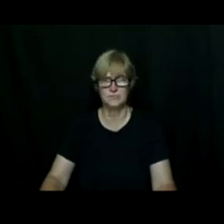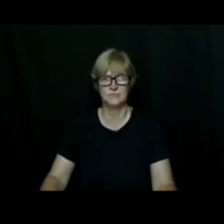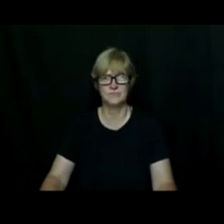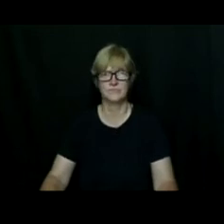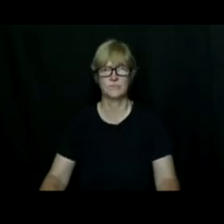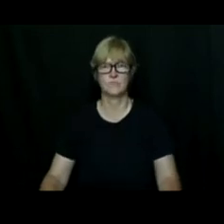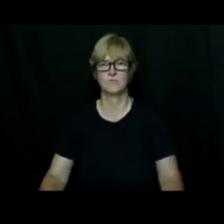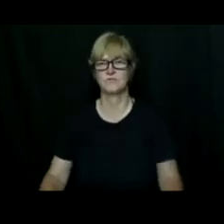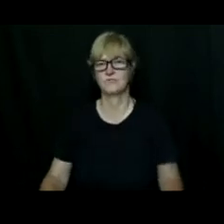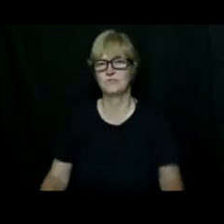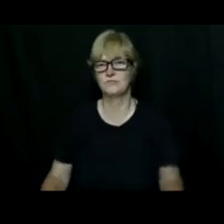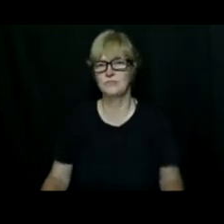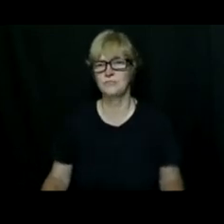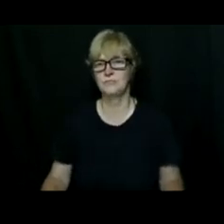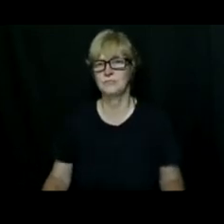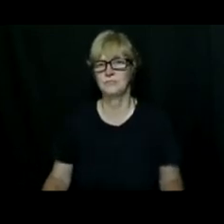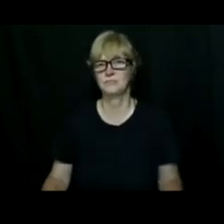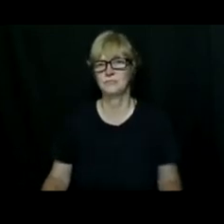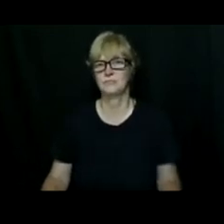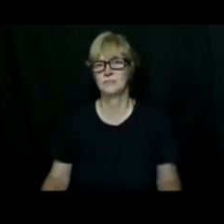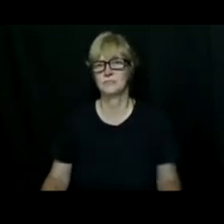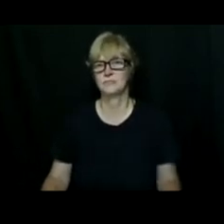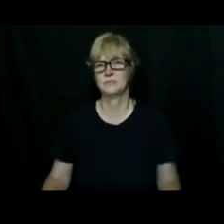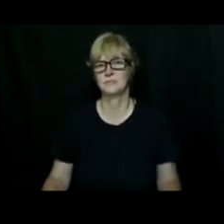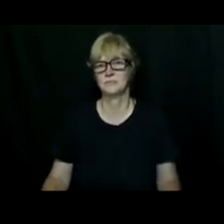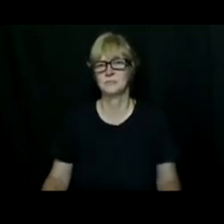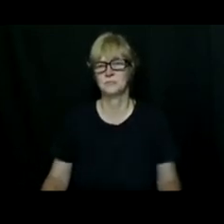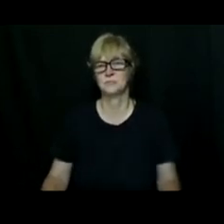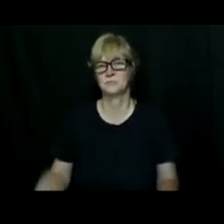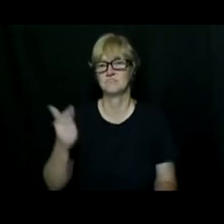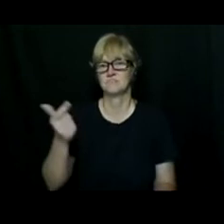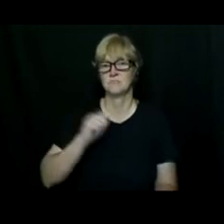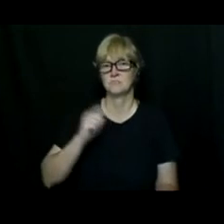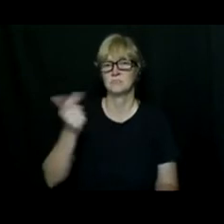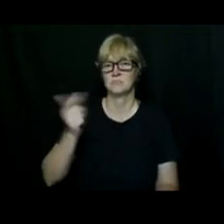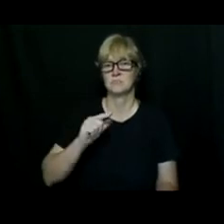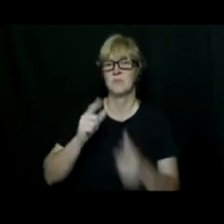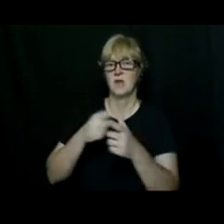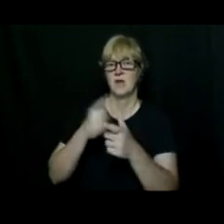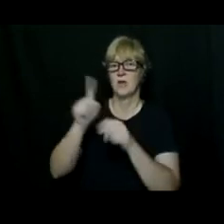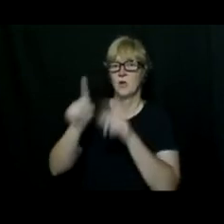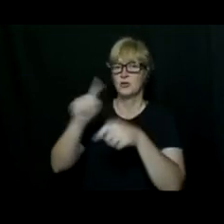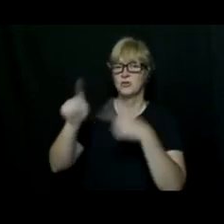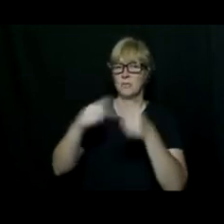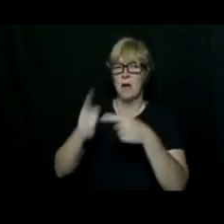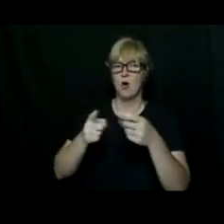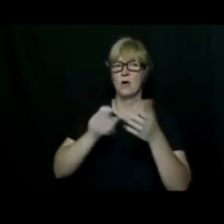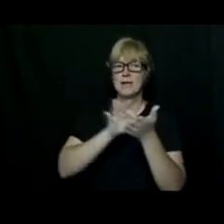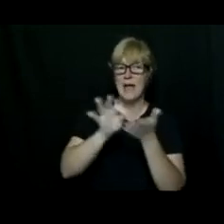on number processing, and then questions about counting, arithmetic, number